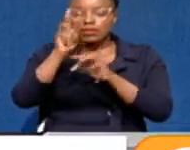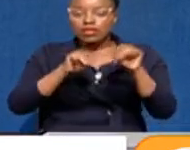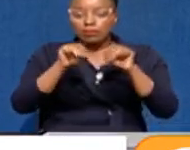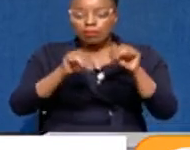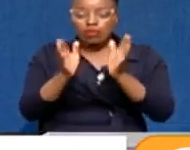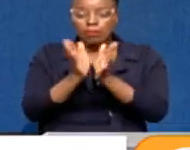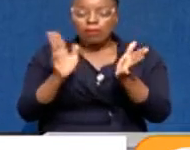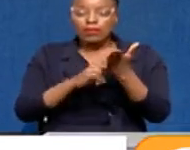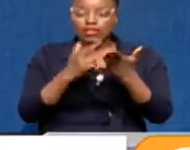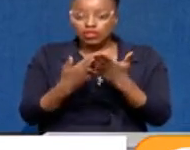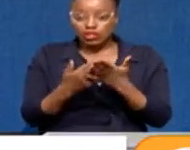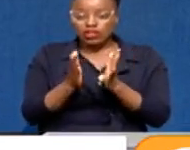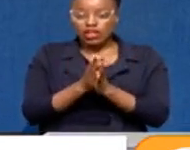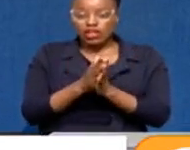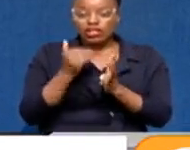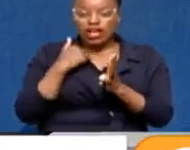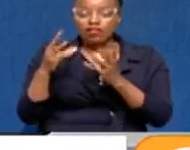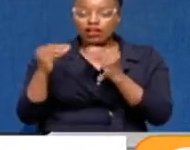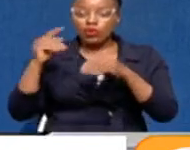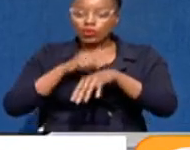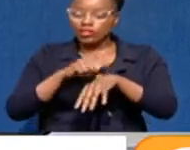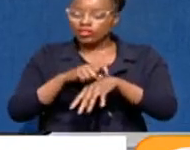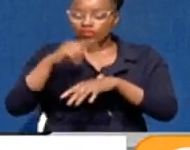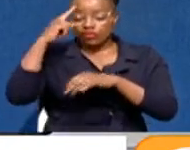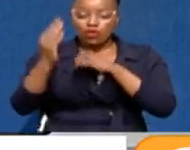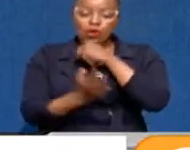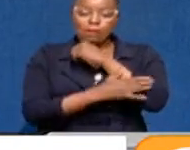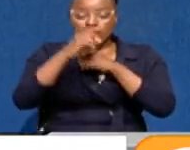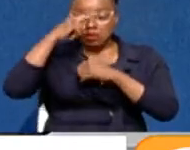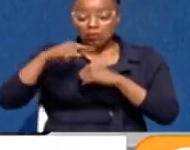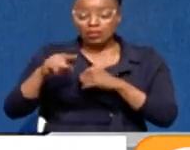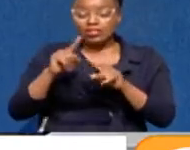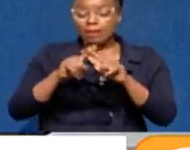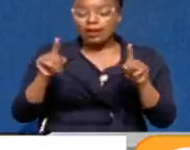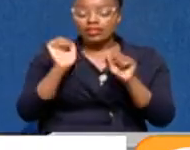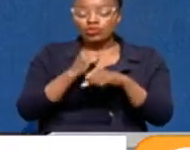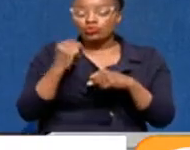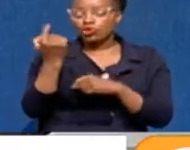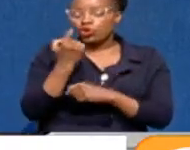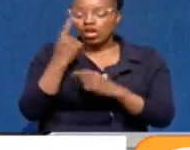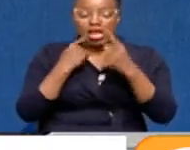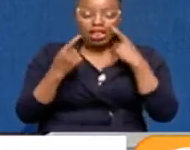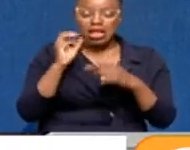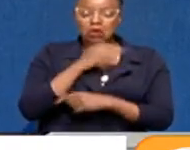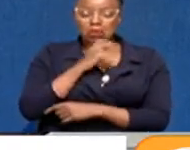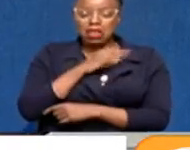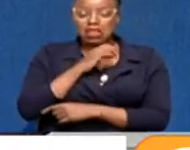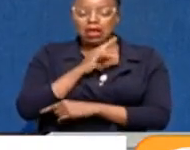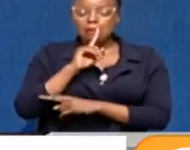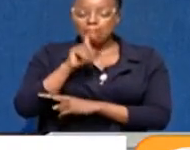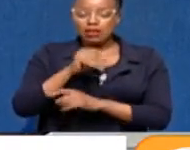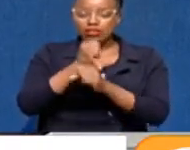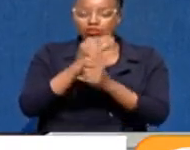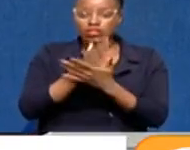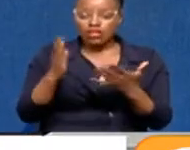public resources. They are the long-term victims of bad policies. But they can't just lament. They must do